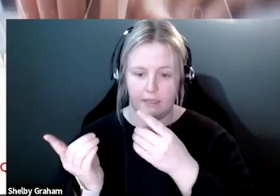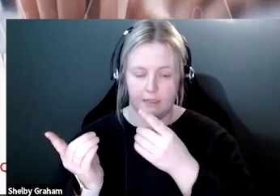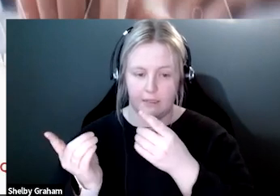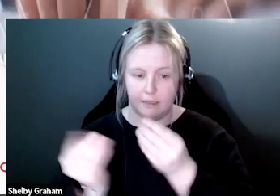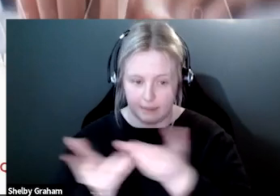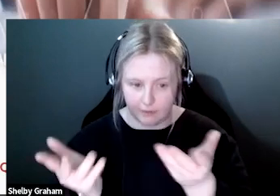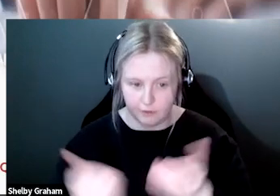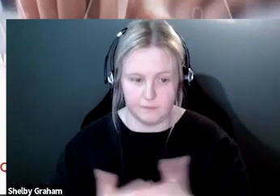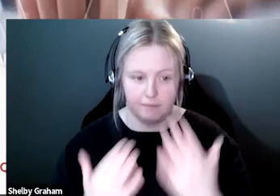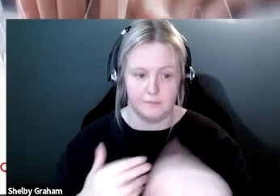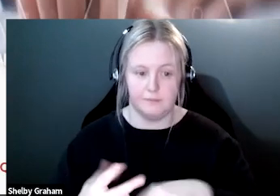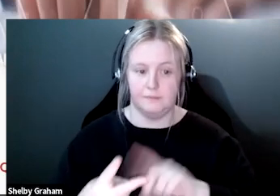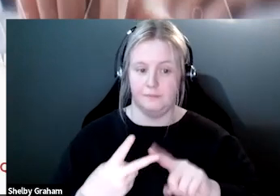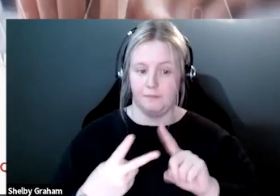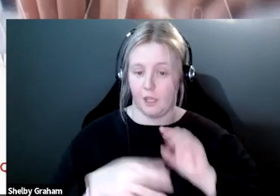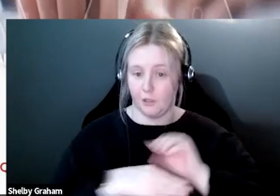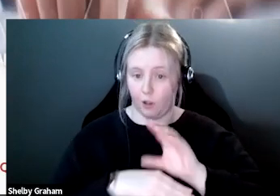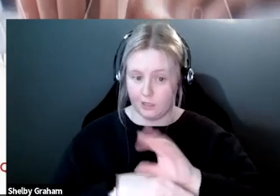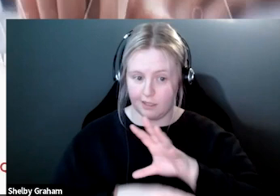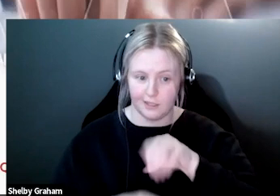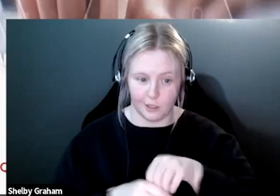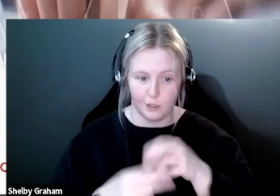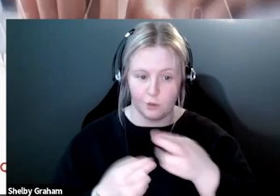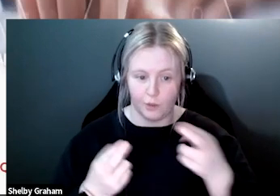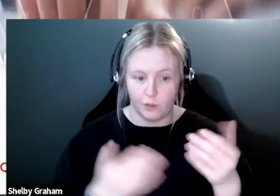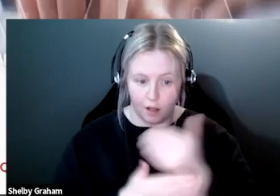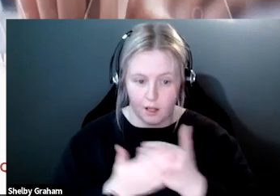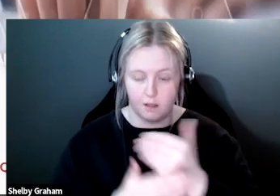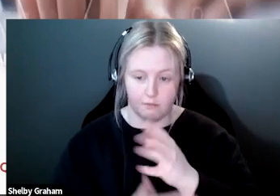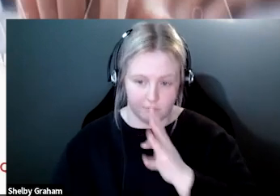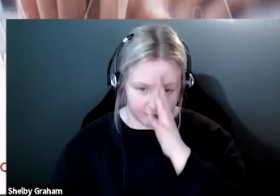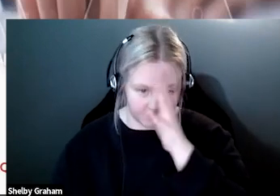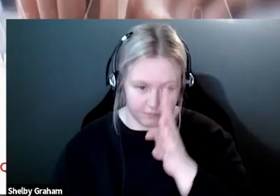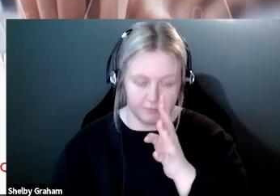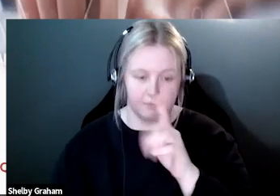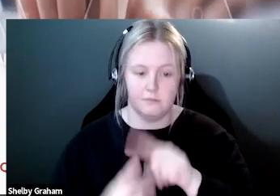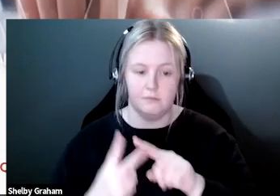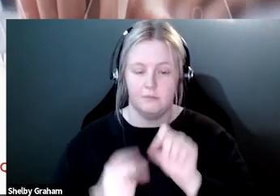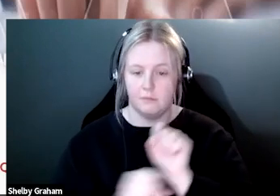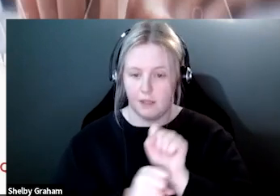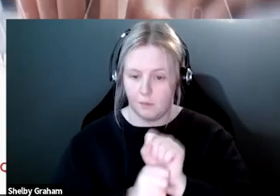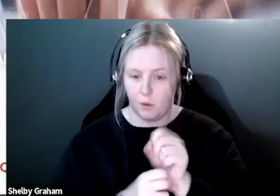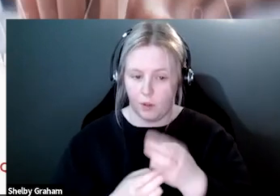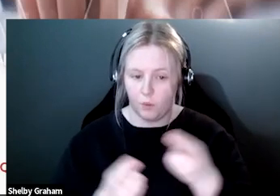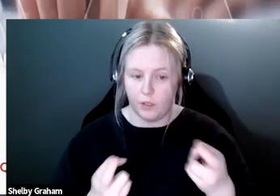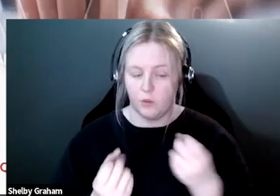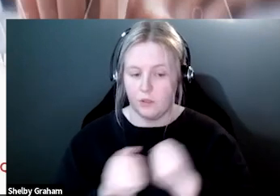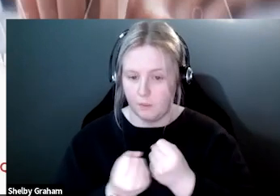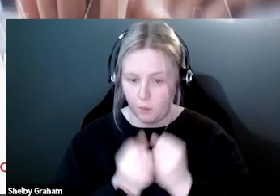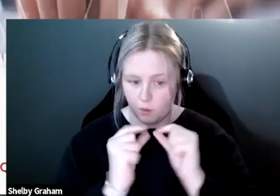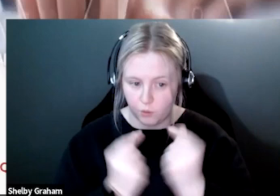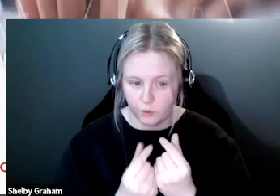In my consulting, this includes resource curation and development, employee resource group supports,